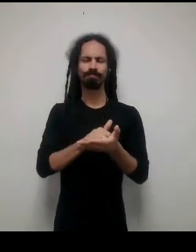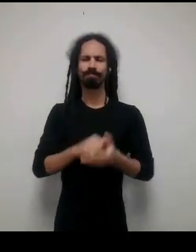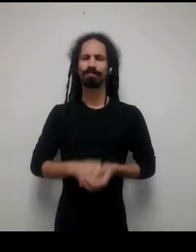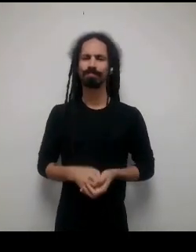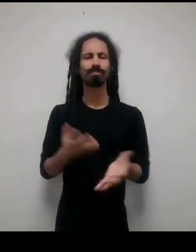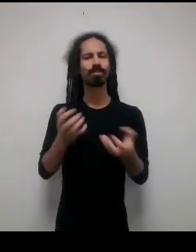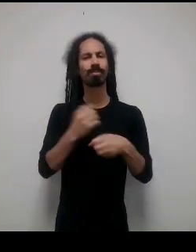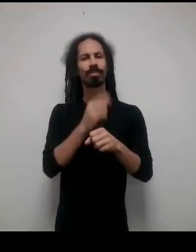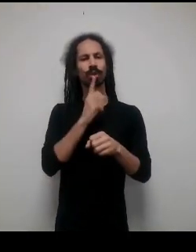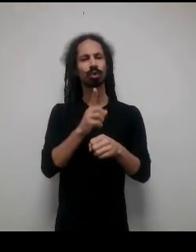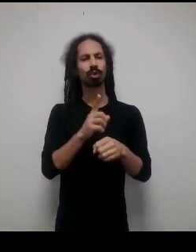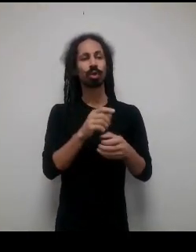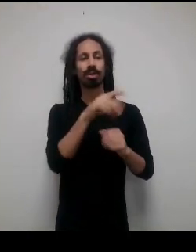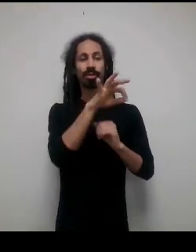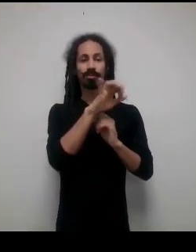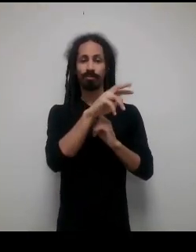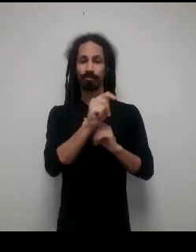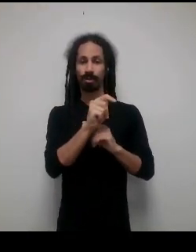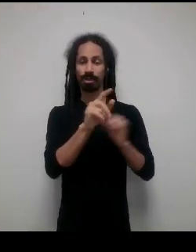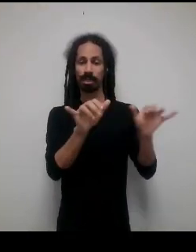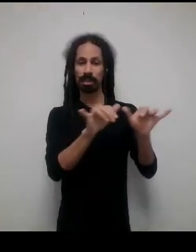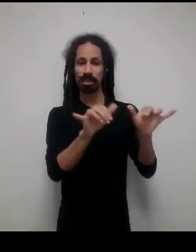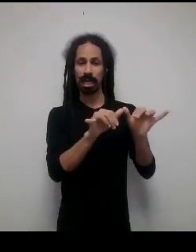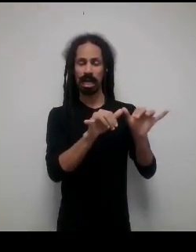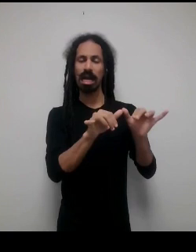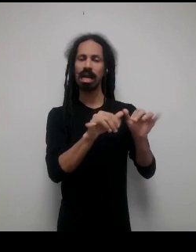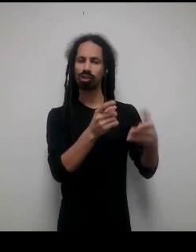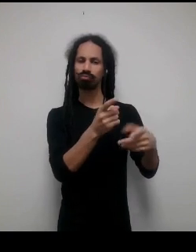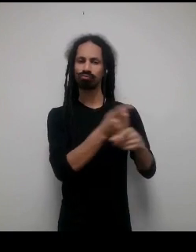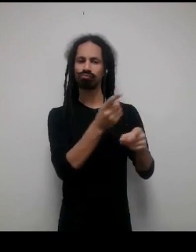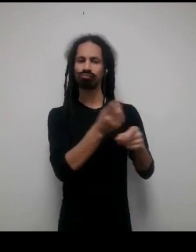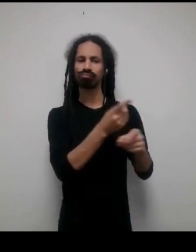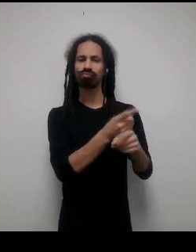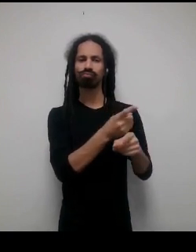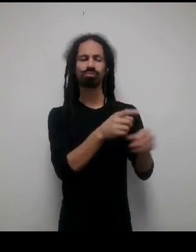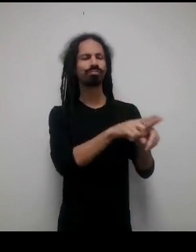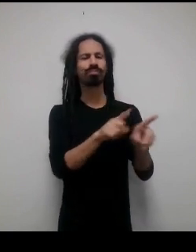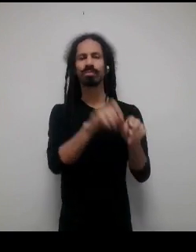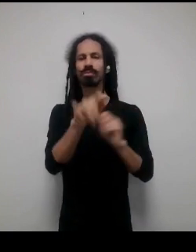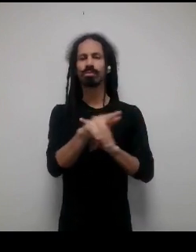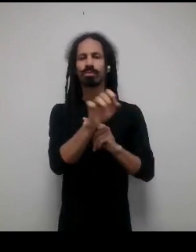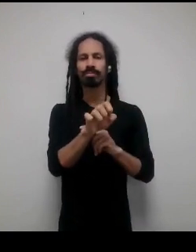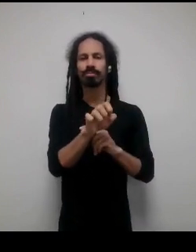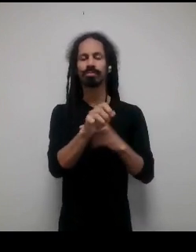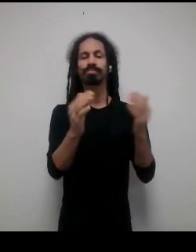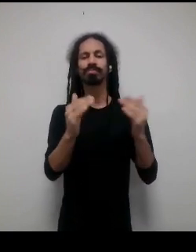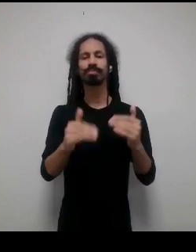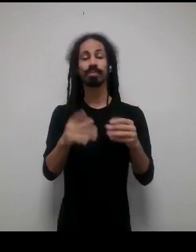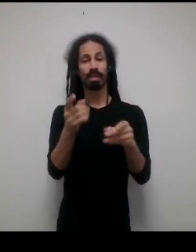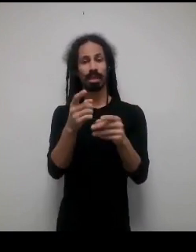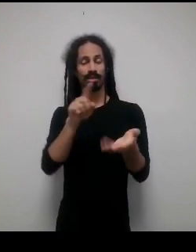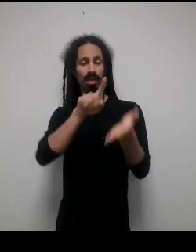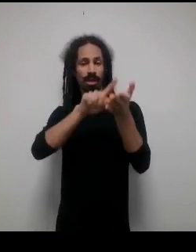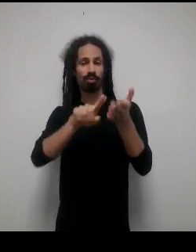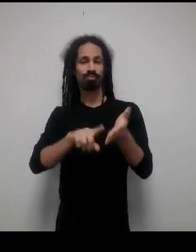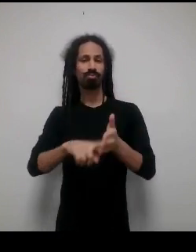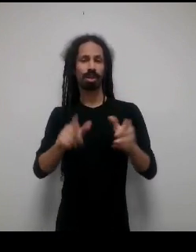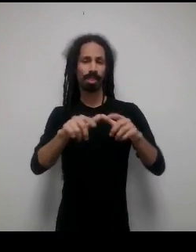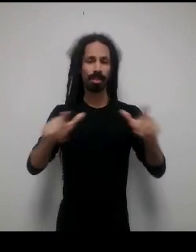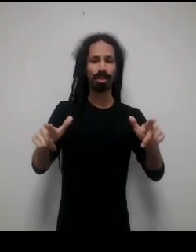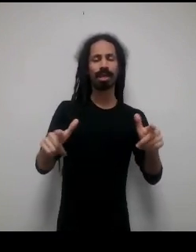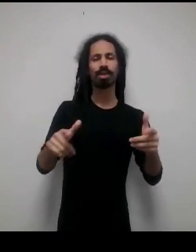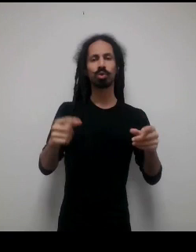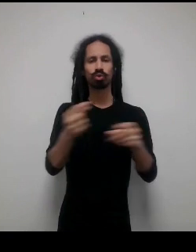font size and style. And you obviously want to check for grammar and spelling because that can distract from your message if your audience is